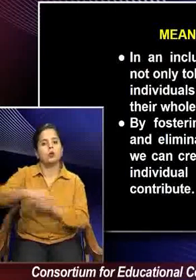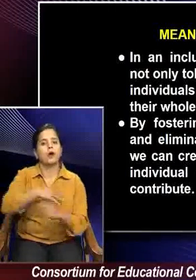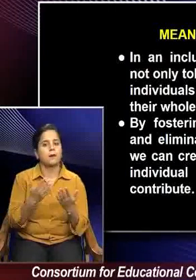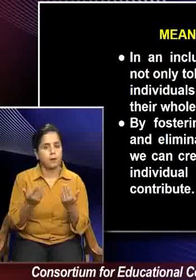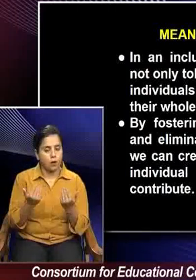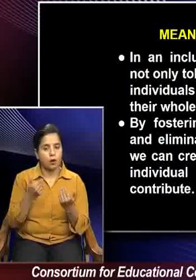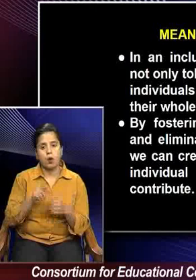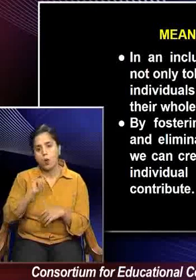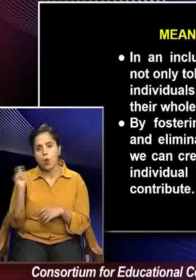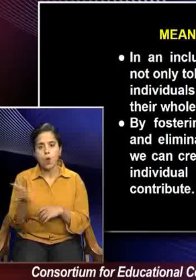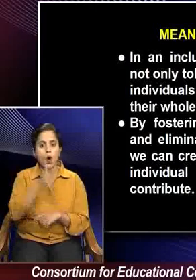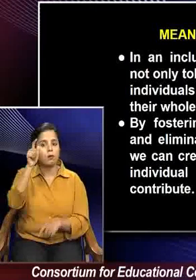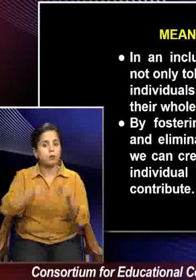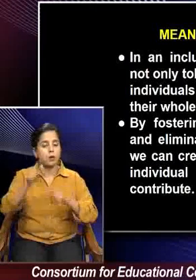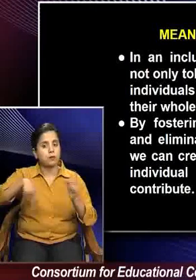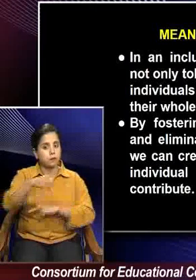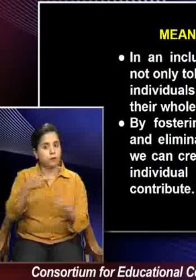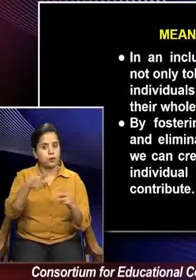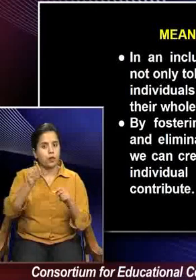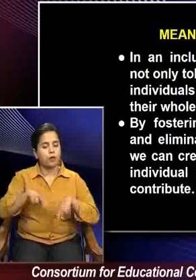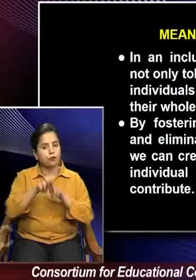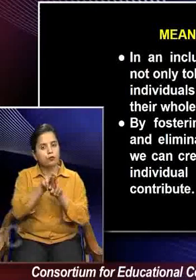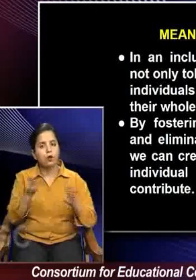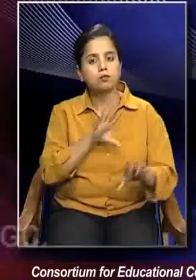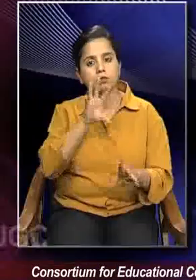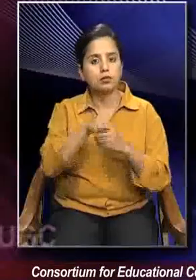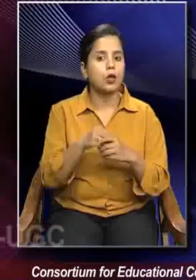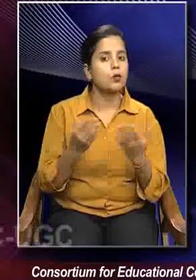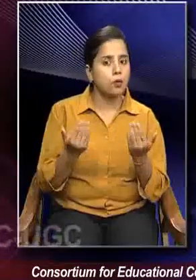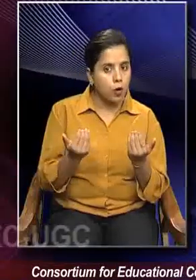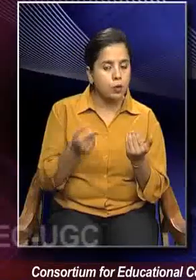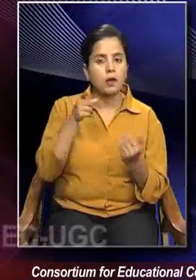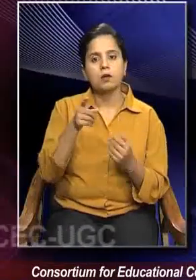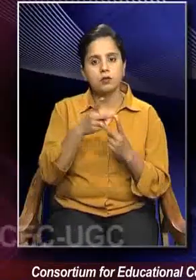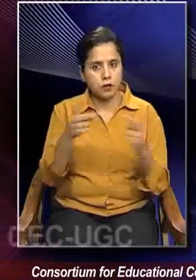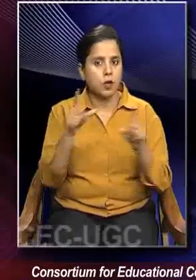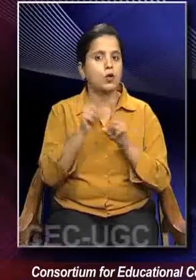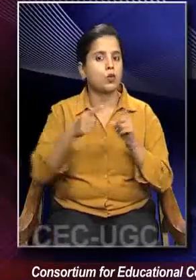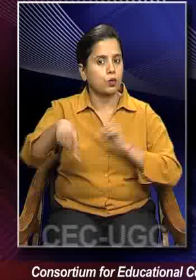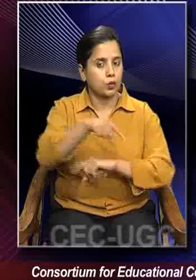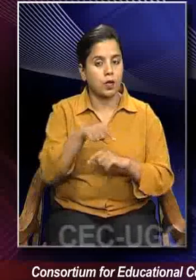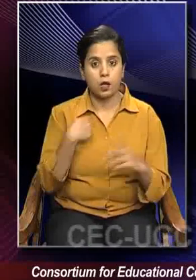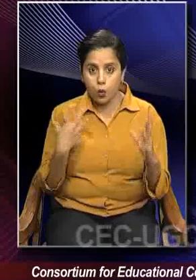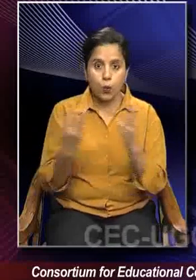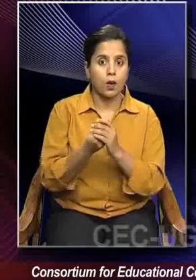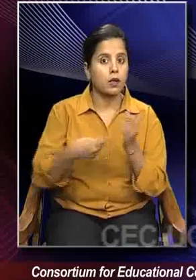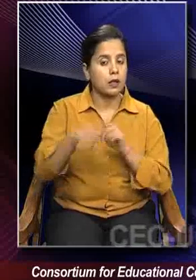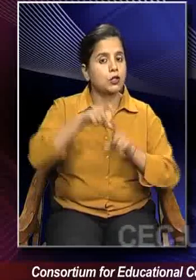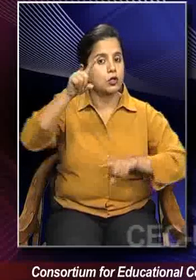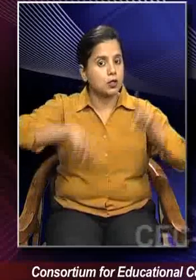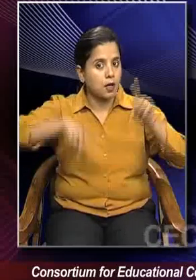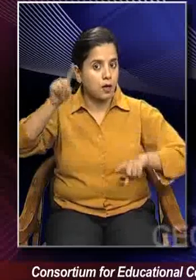where every individual can fully participate and contribute. Together,